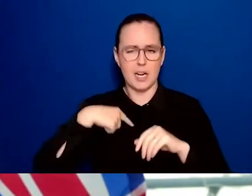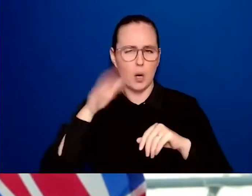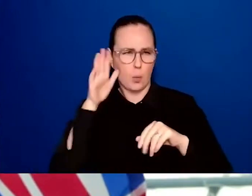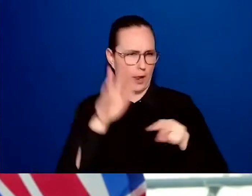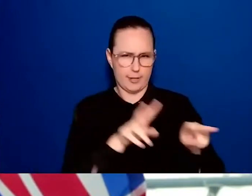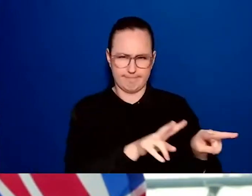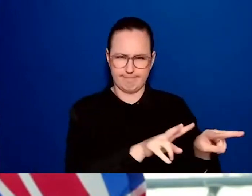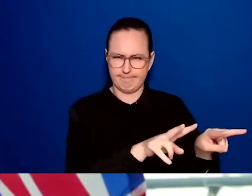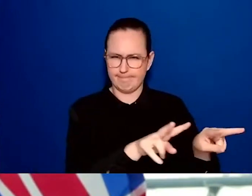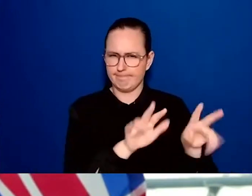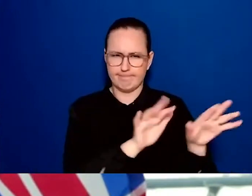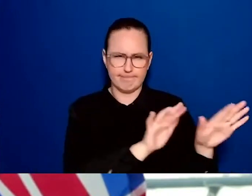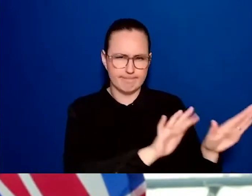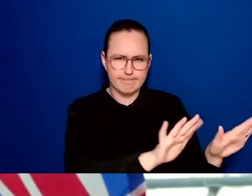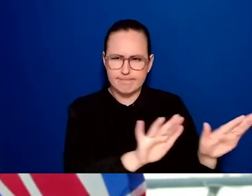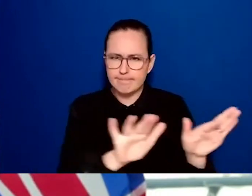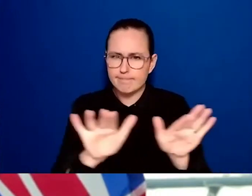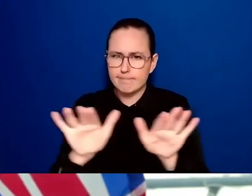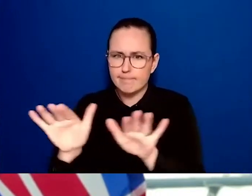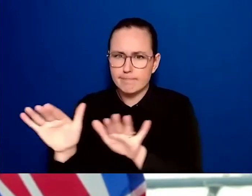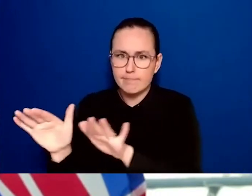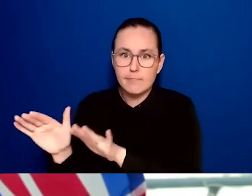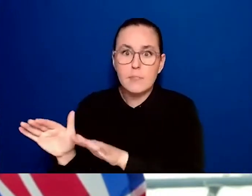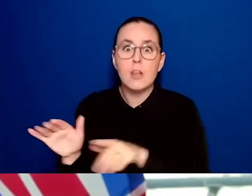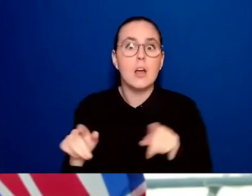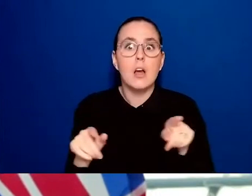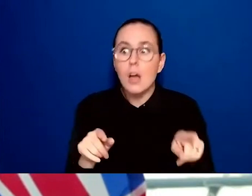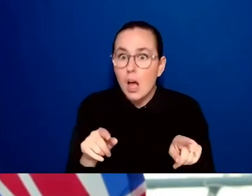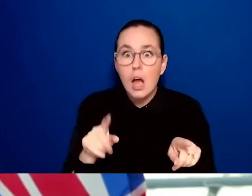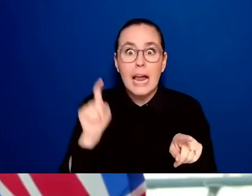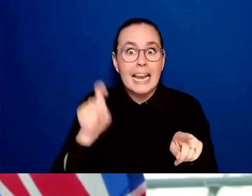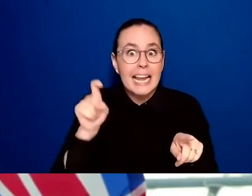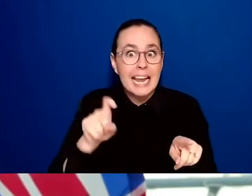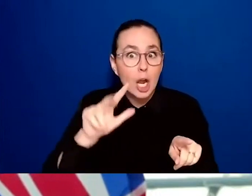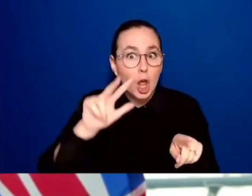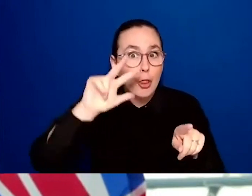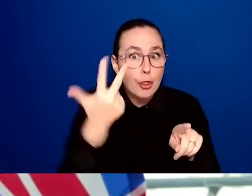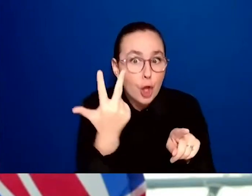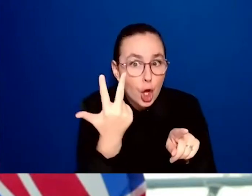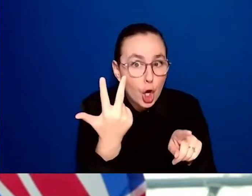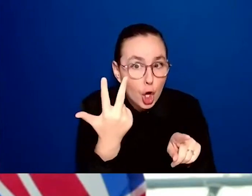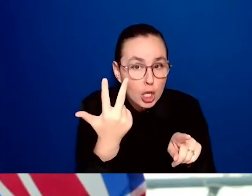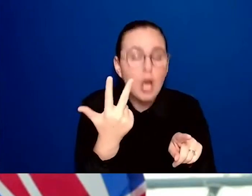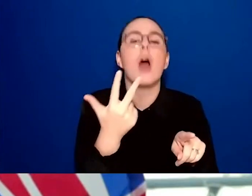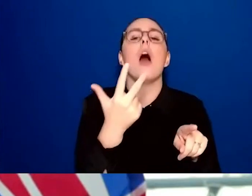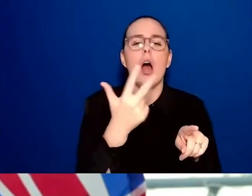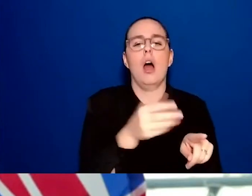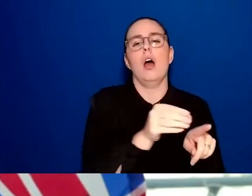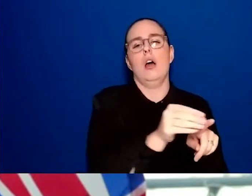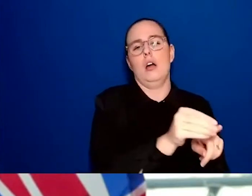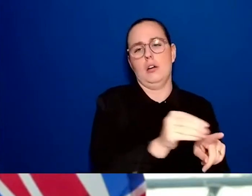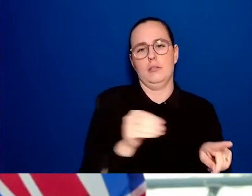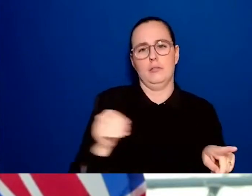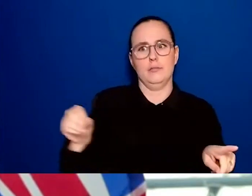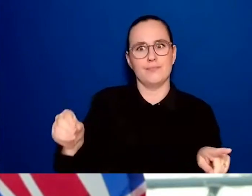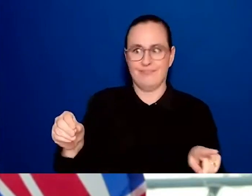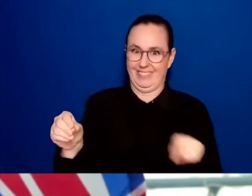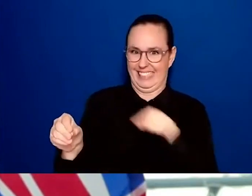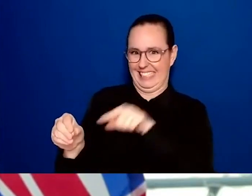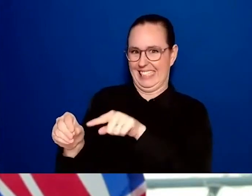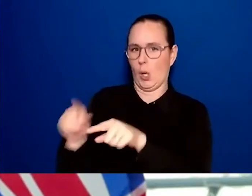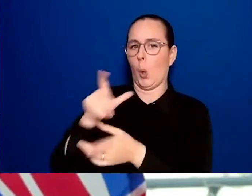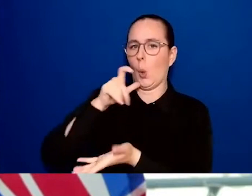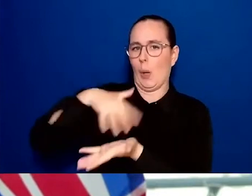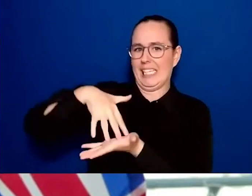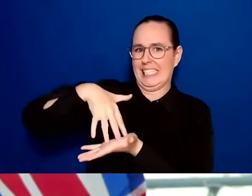a true booster dose, then we will be prioritizing everybody in the clinically extremely vulnerable group again to